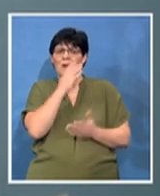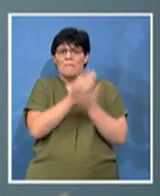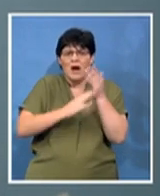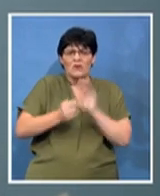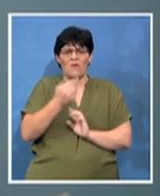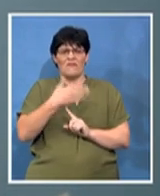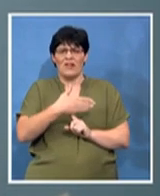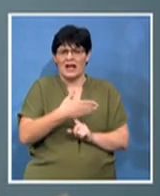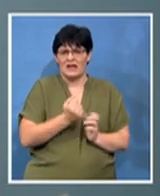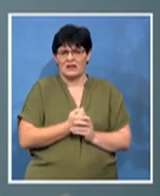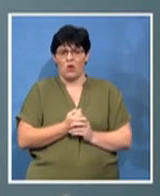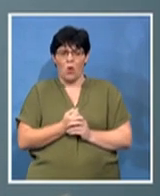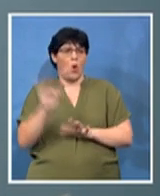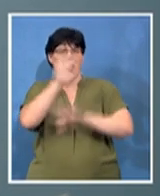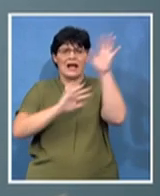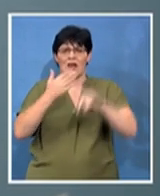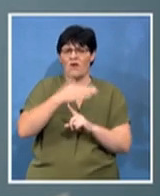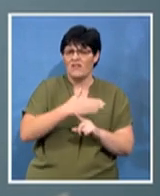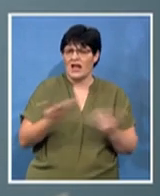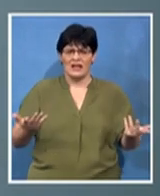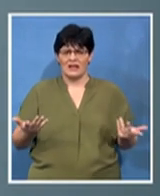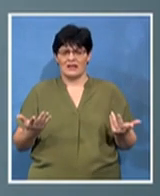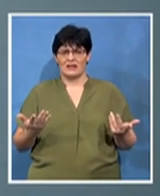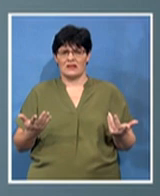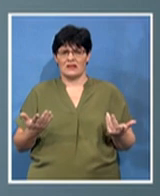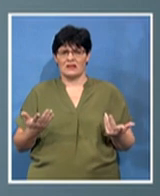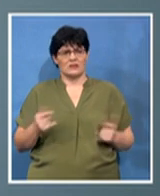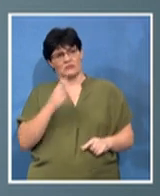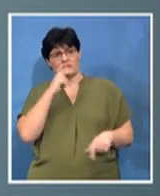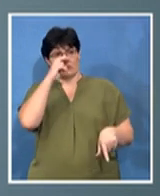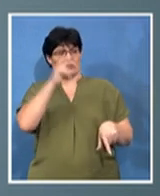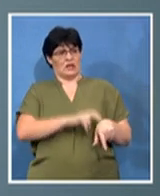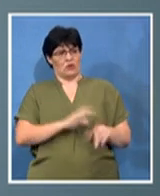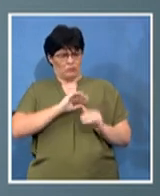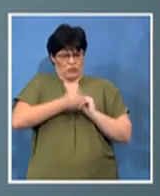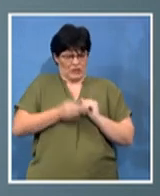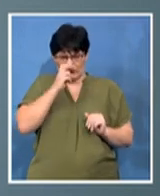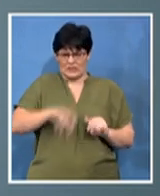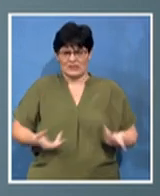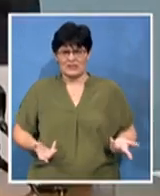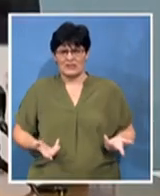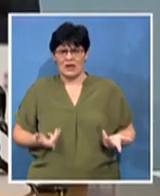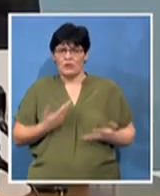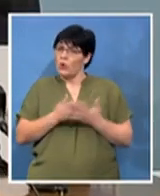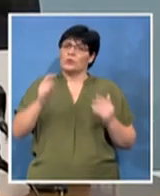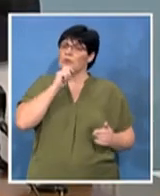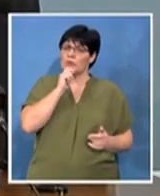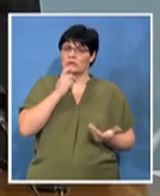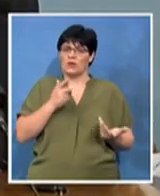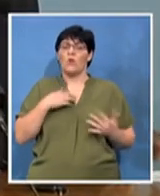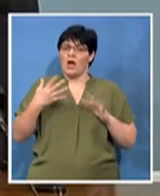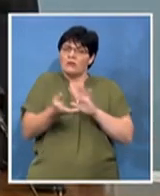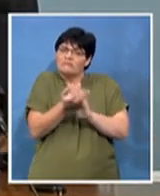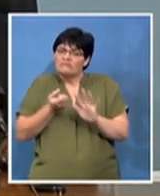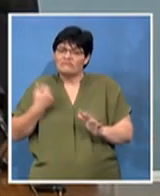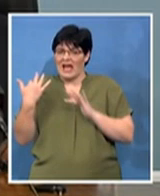example, those are not necessarily hugely protected, and we're not using the flag. We're drawing inspiration from the flag in terms of